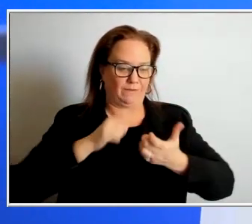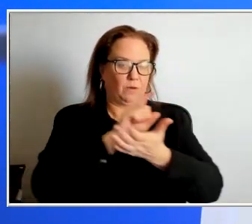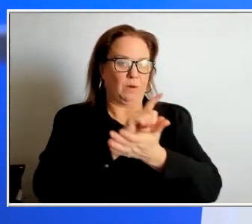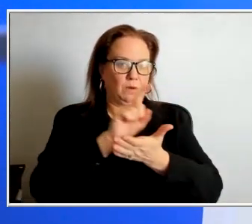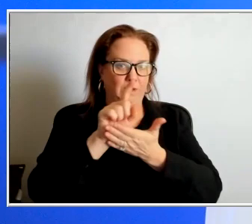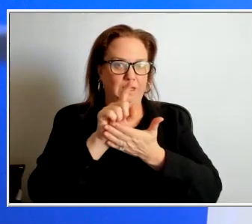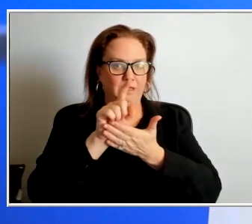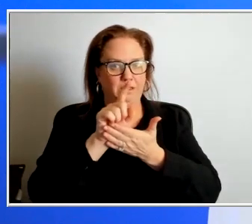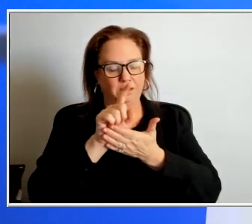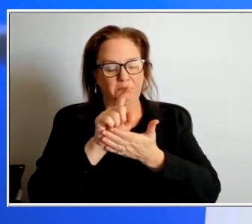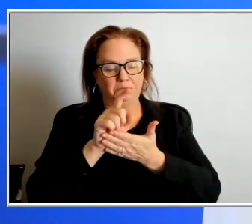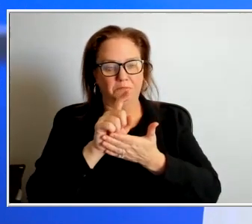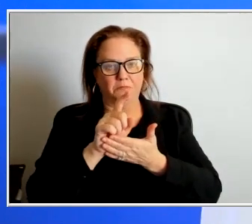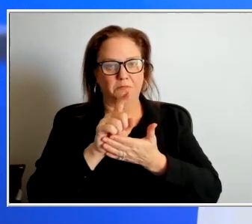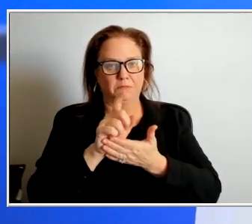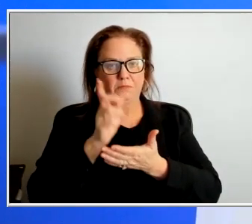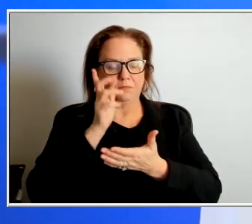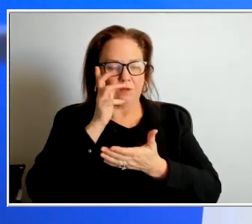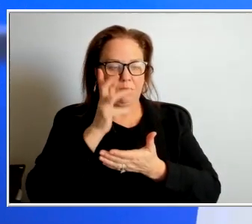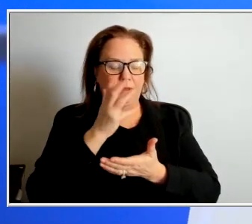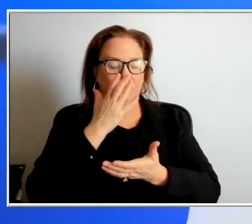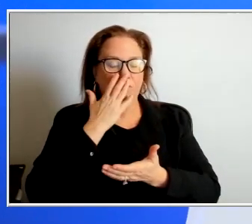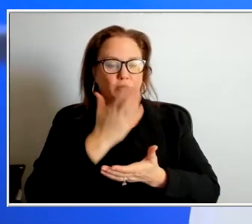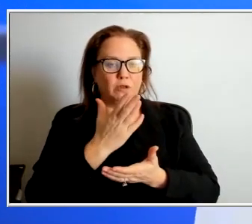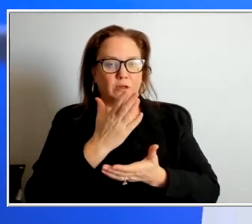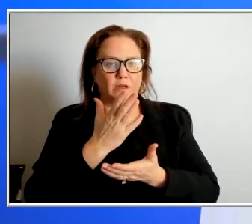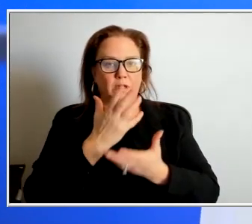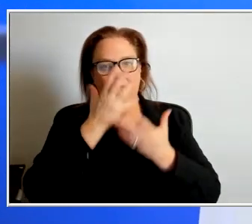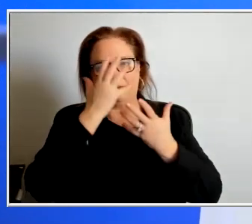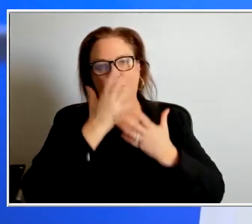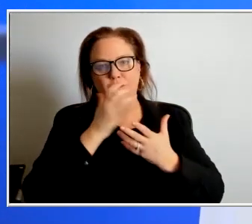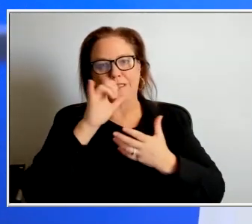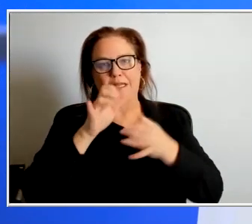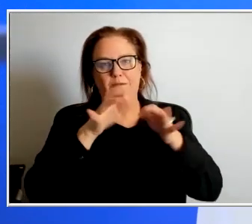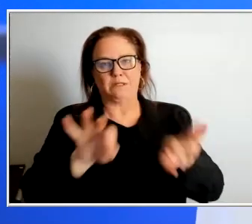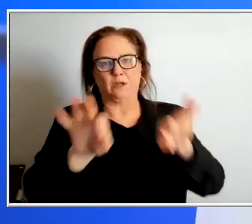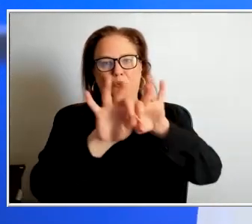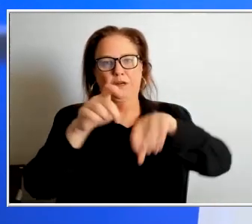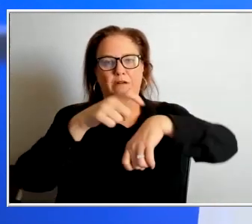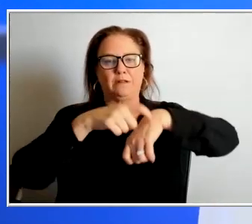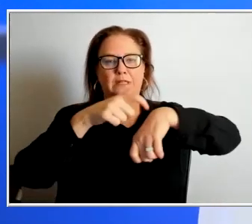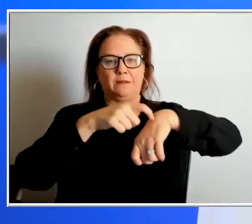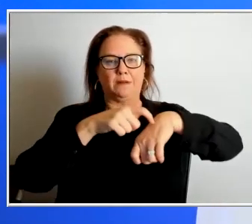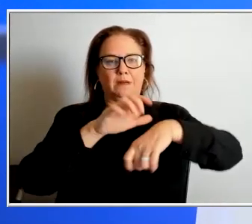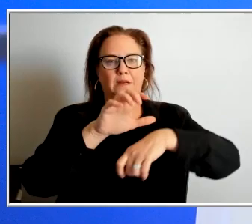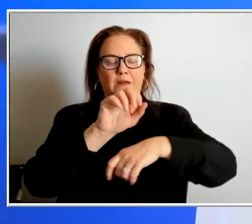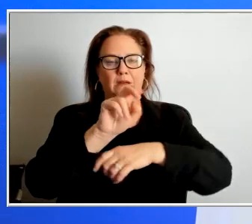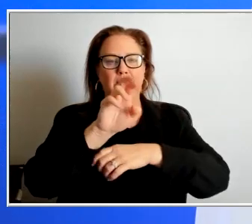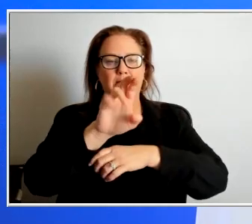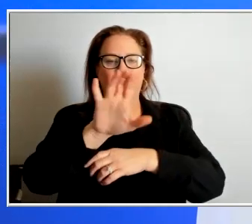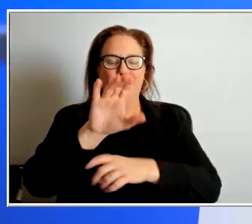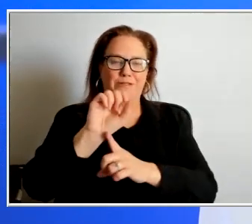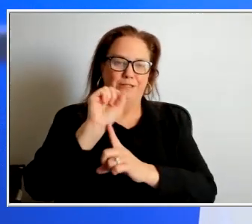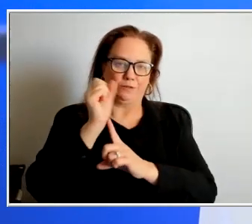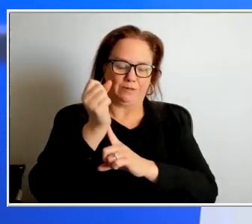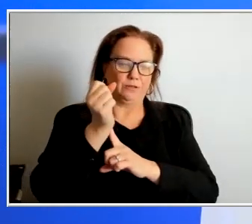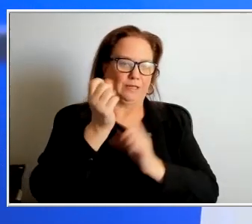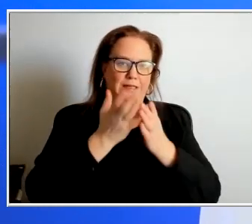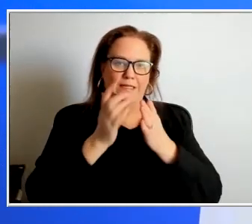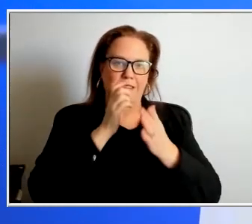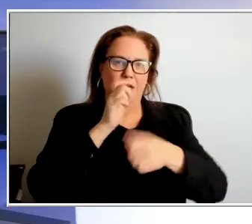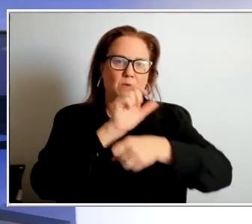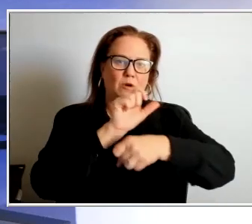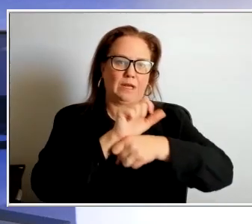that usually means it's going to be pretty good. And that was unfortunately kind of the critical time in Conor's case where things started not looking quite as